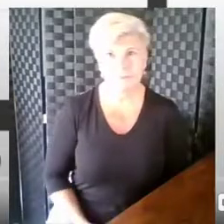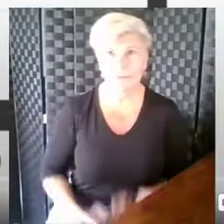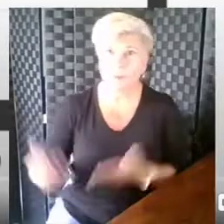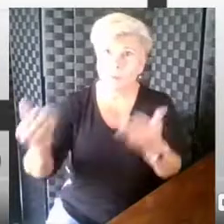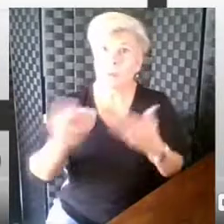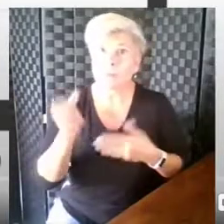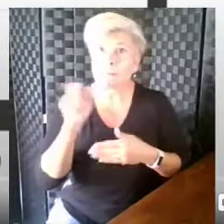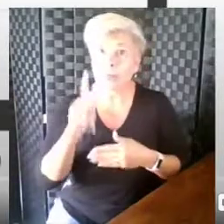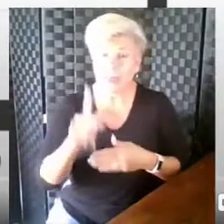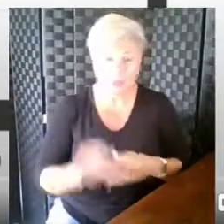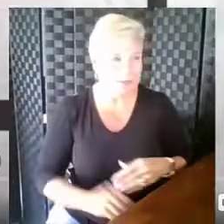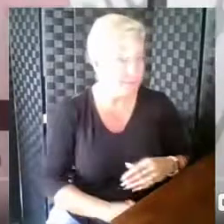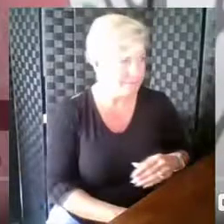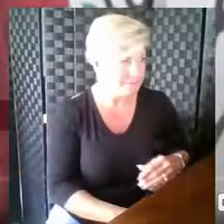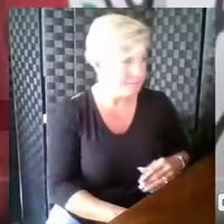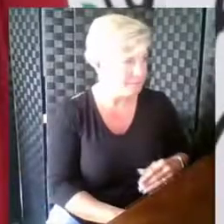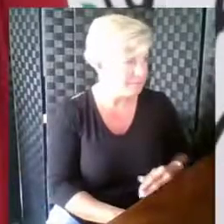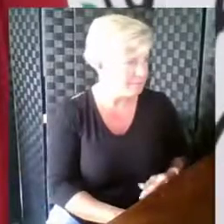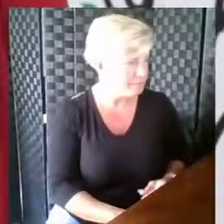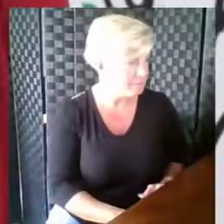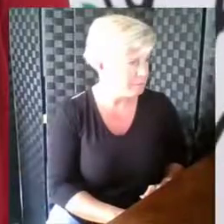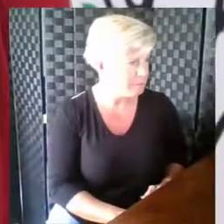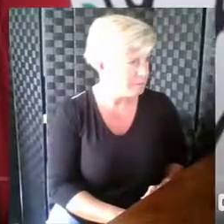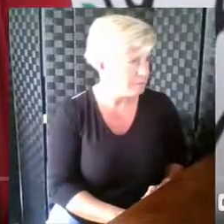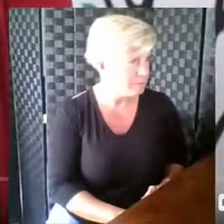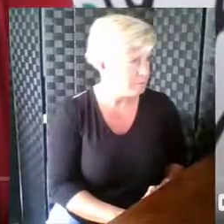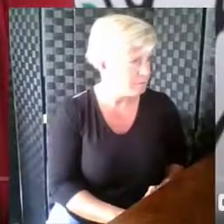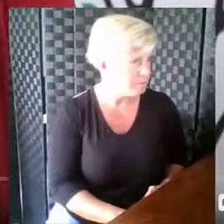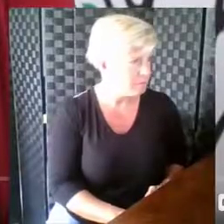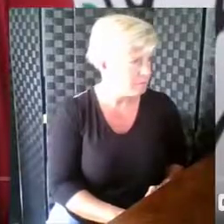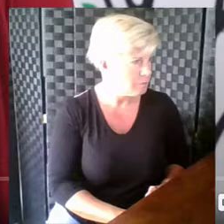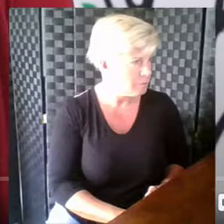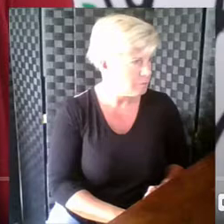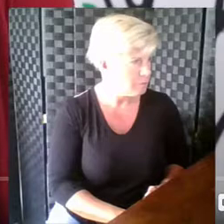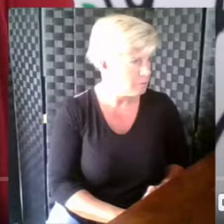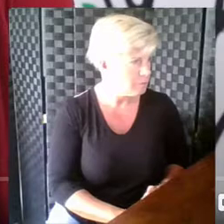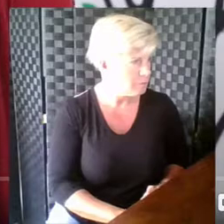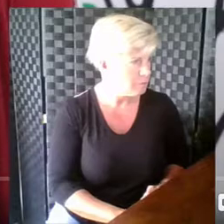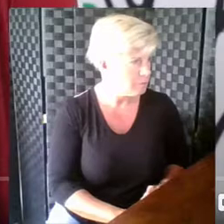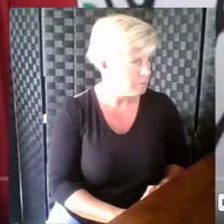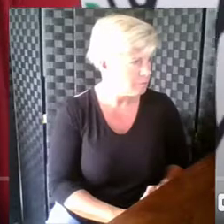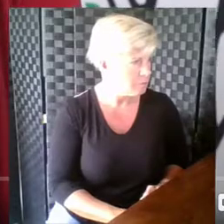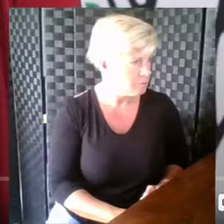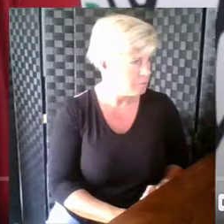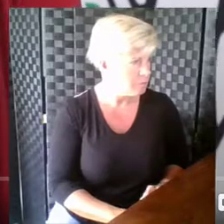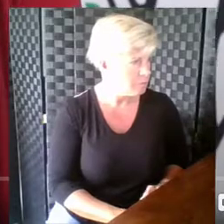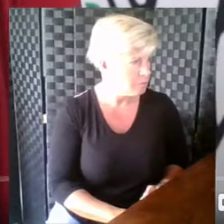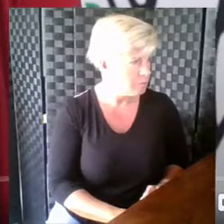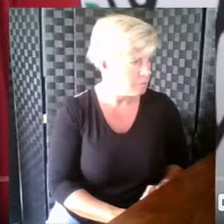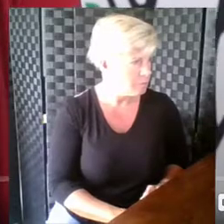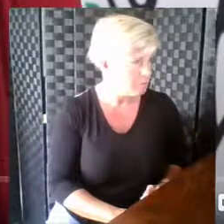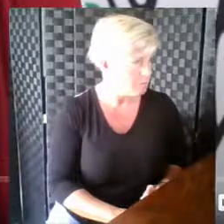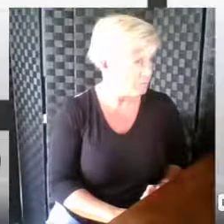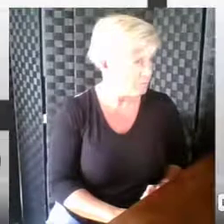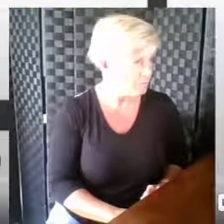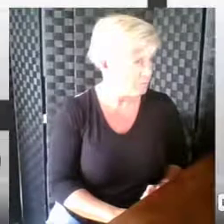Welcome back. It's Mrs. Schreiber again. And today we're going to do a lesson on nonfiction and